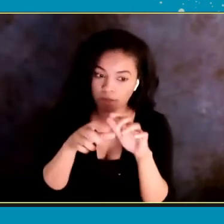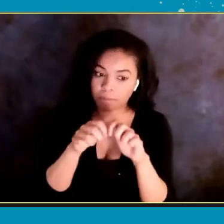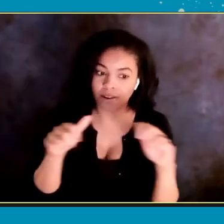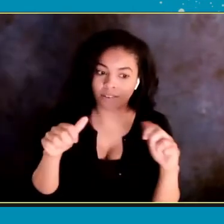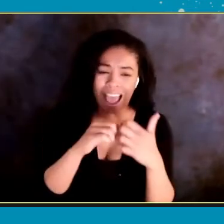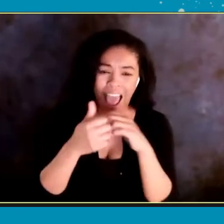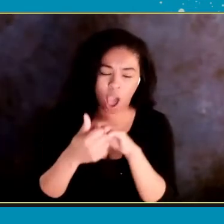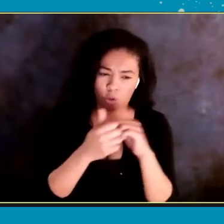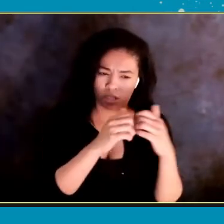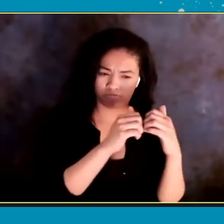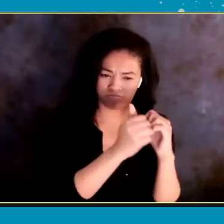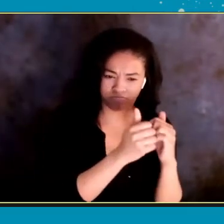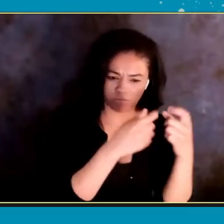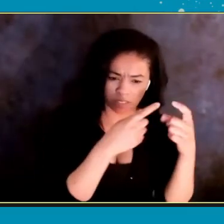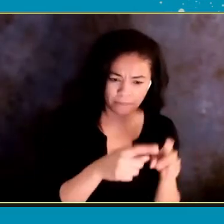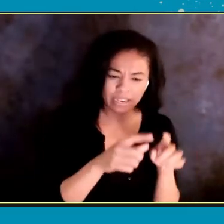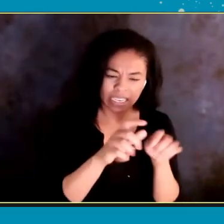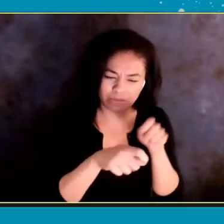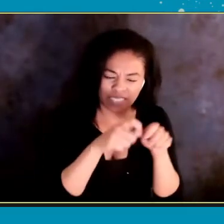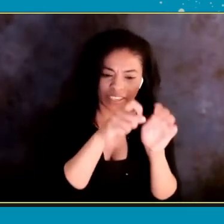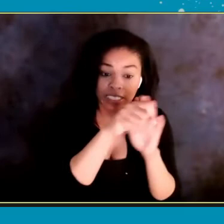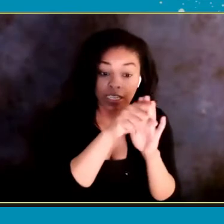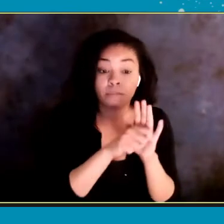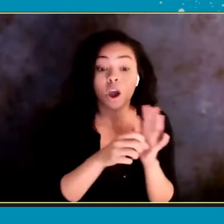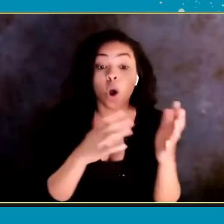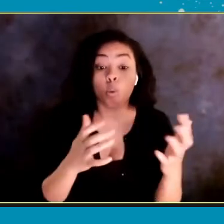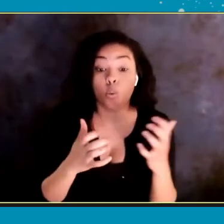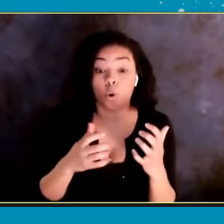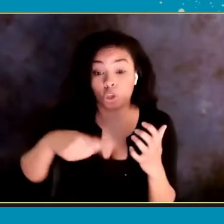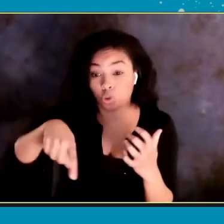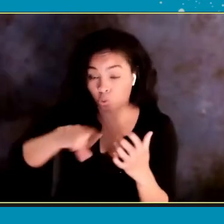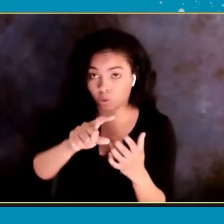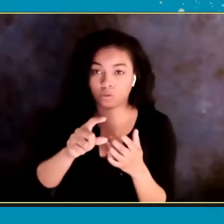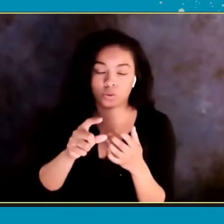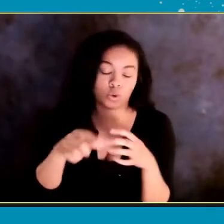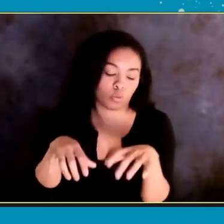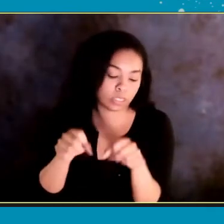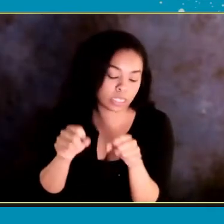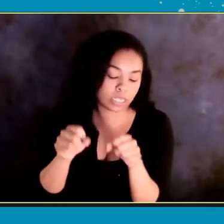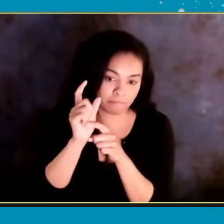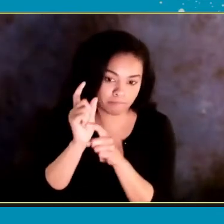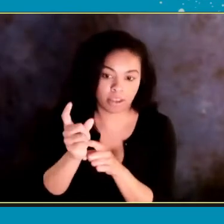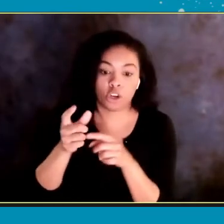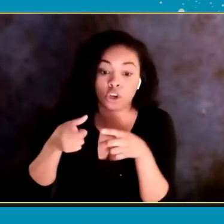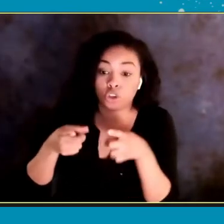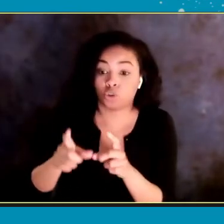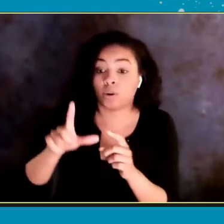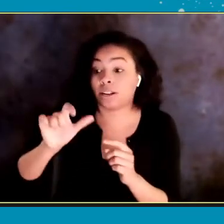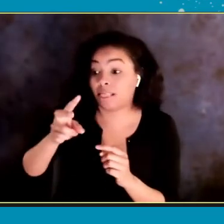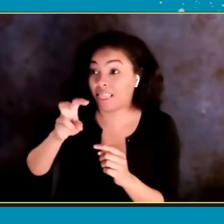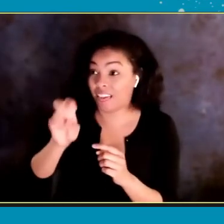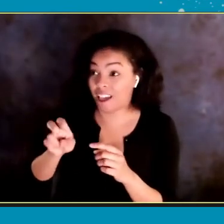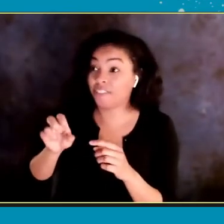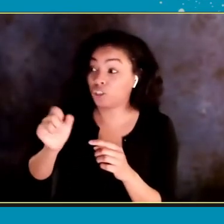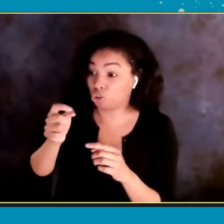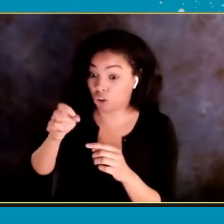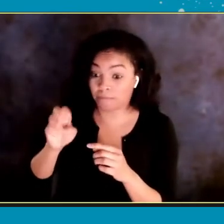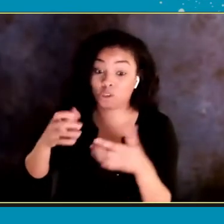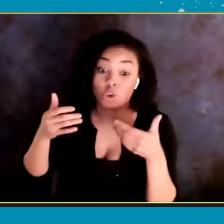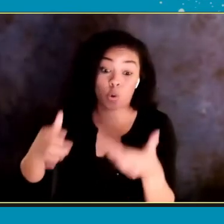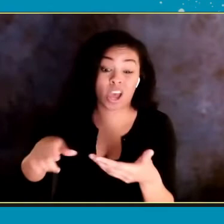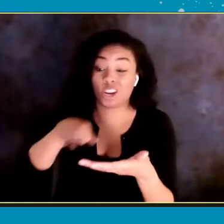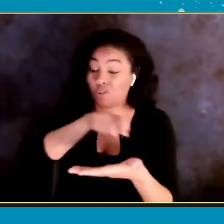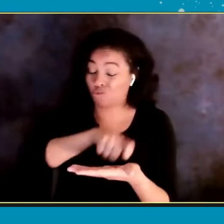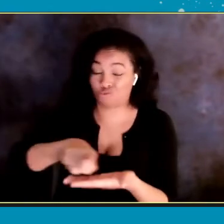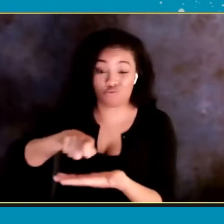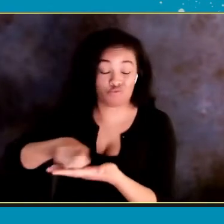states, I want to ask each of you to take a minute right now during the live stream to write your senators. Like, we can walk and talk and chew gum at the